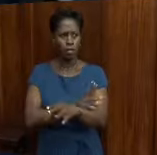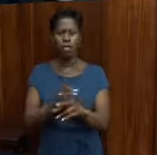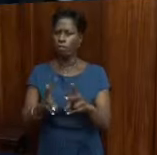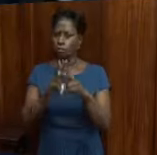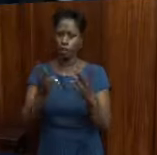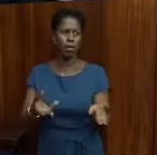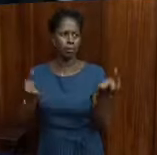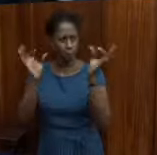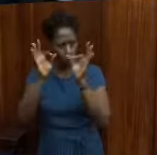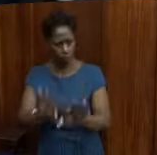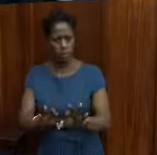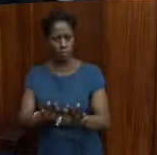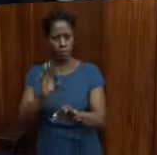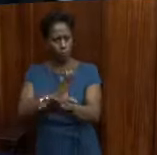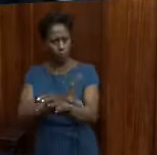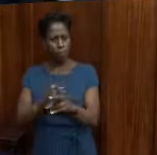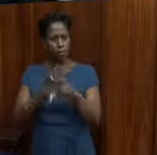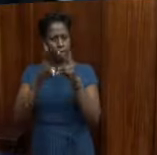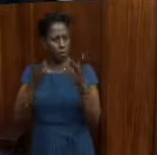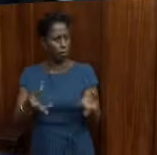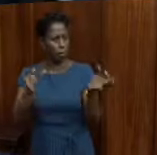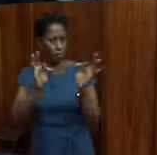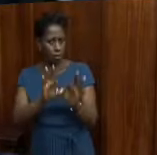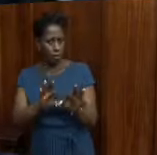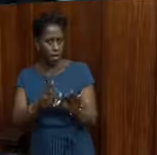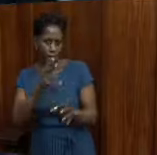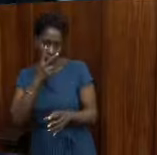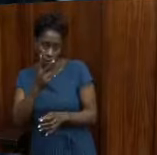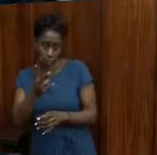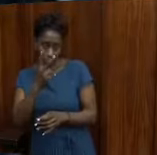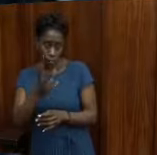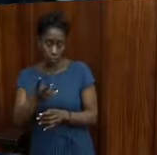educational infrastructure. This was made